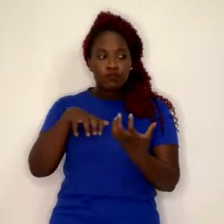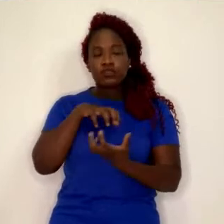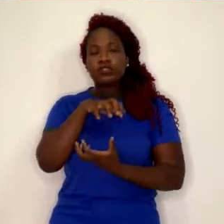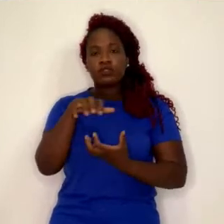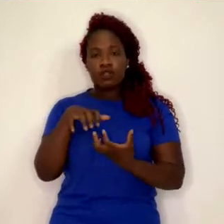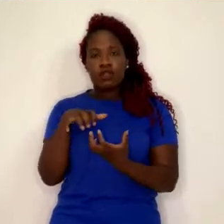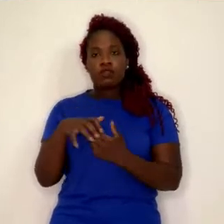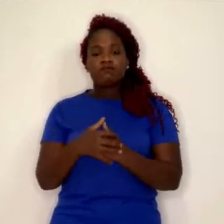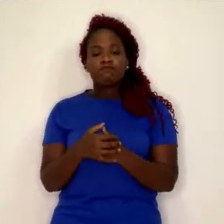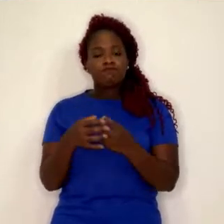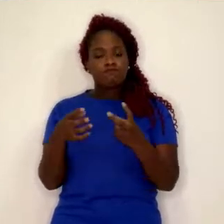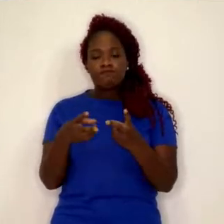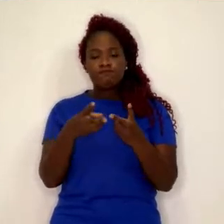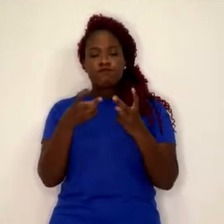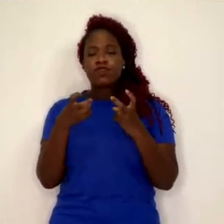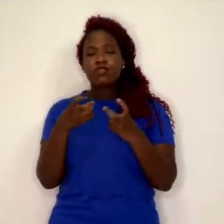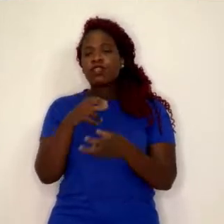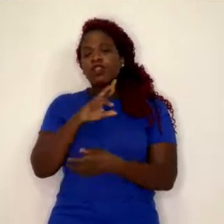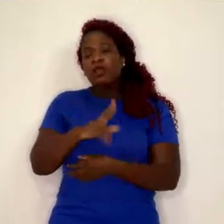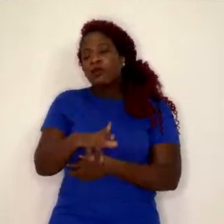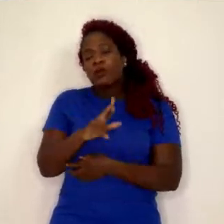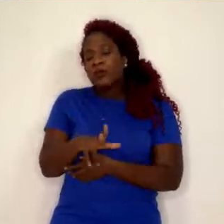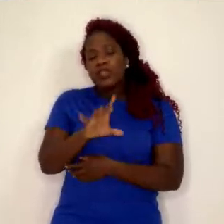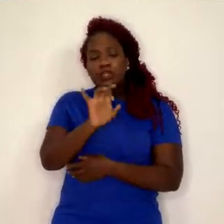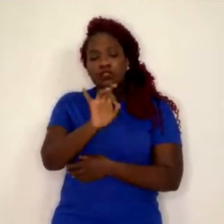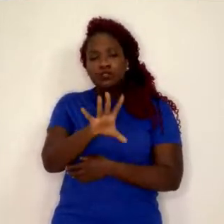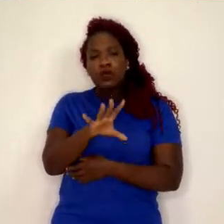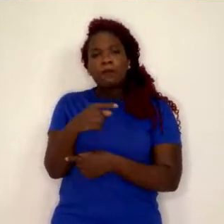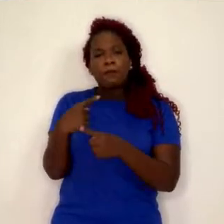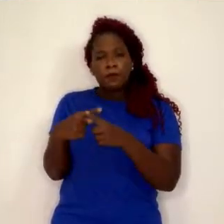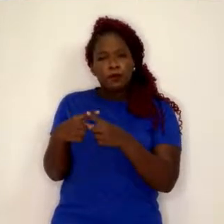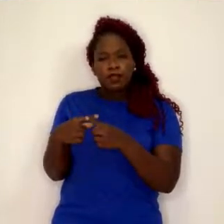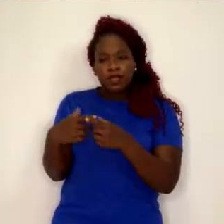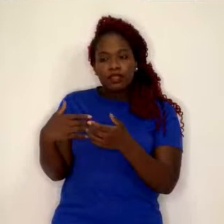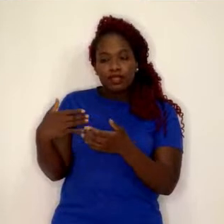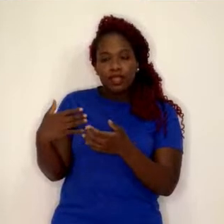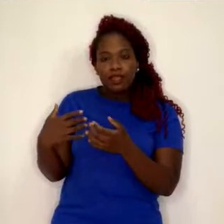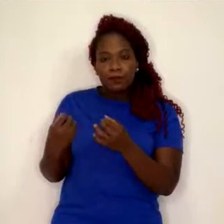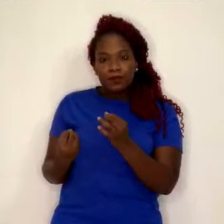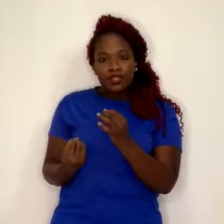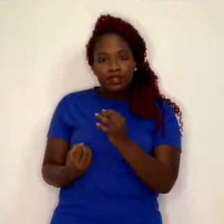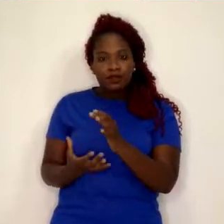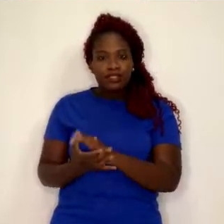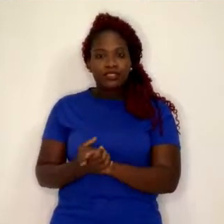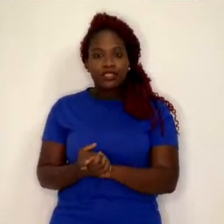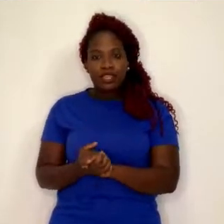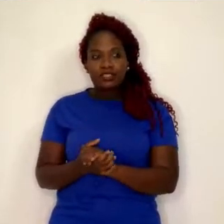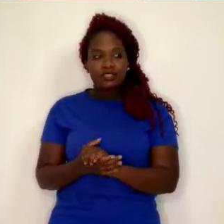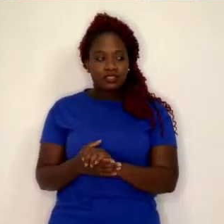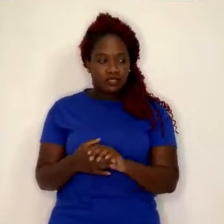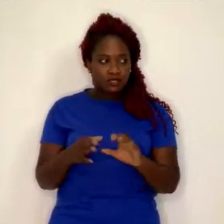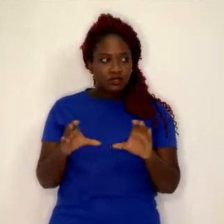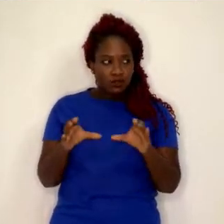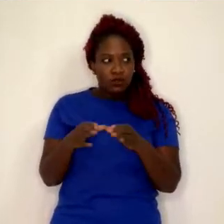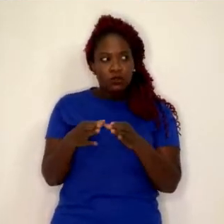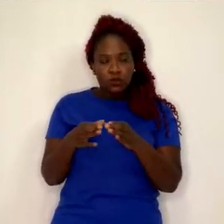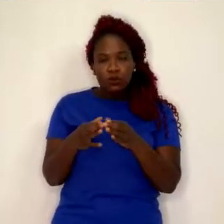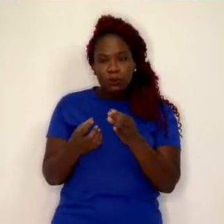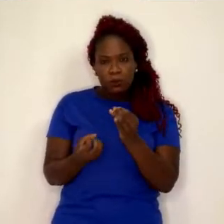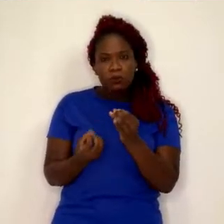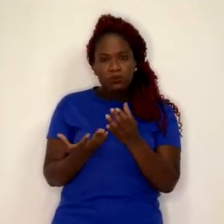spirit. And this recognition is not only in terms of issues of gender and